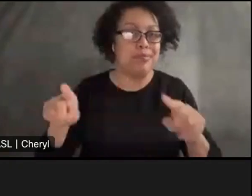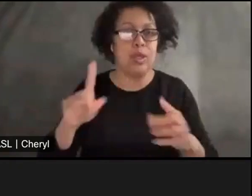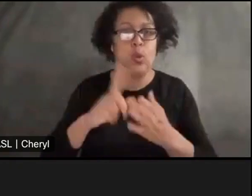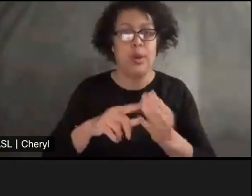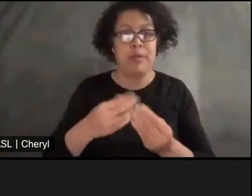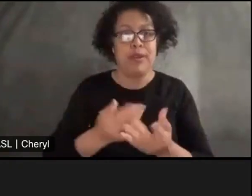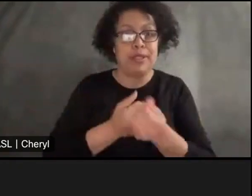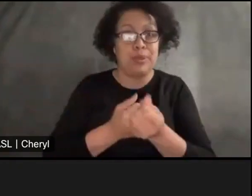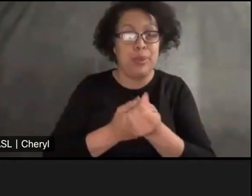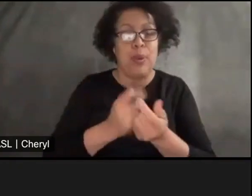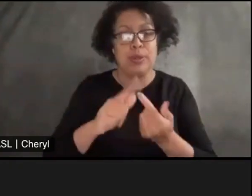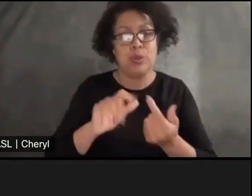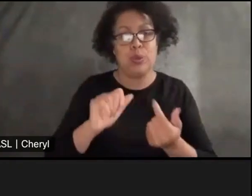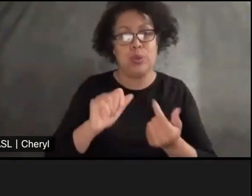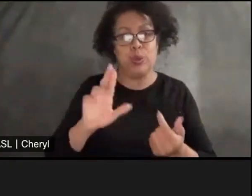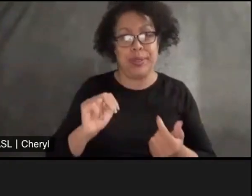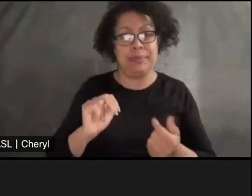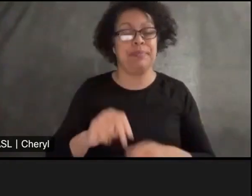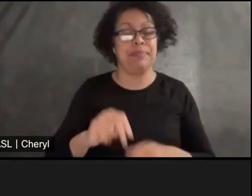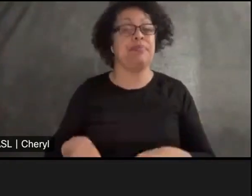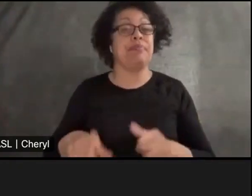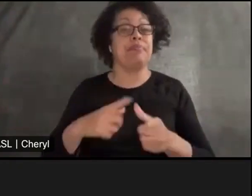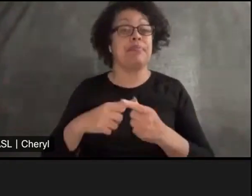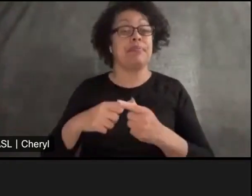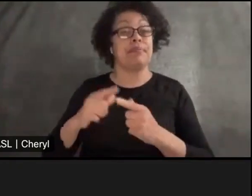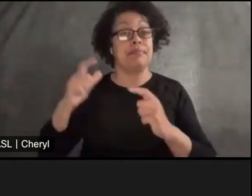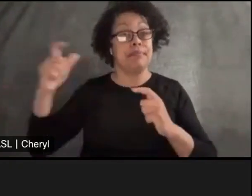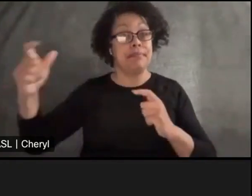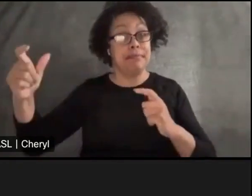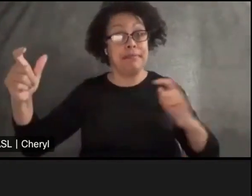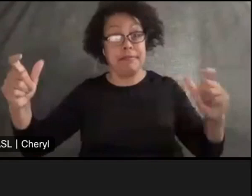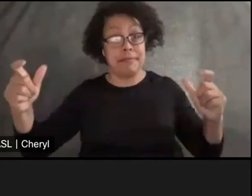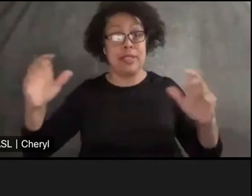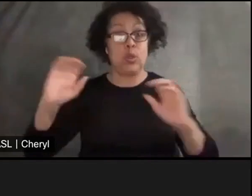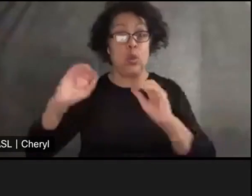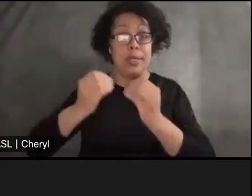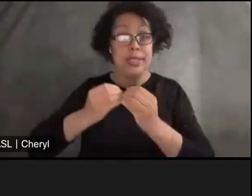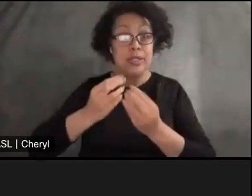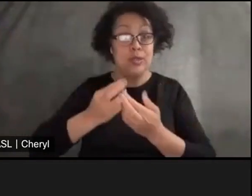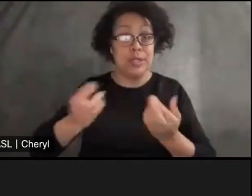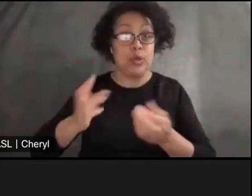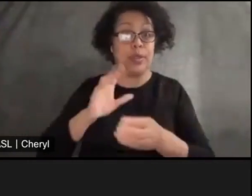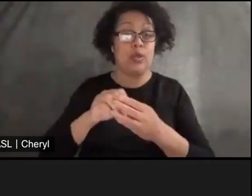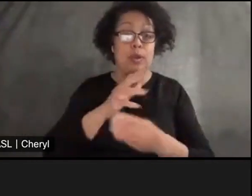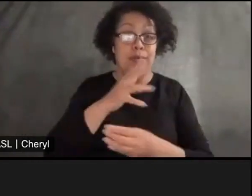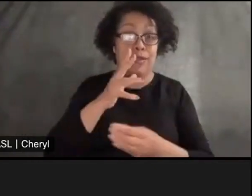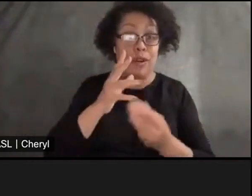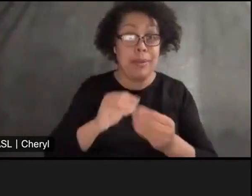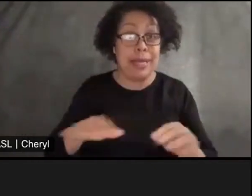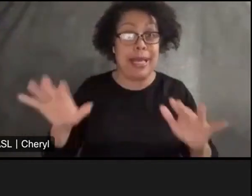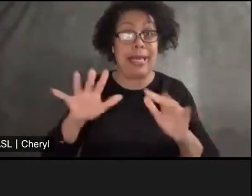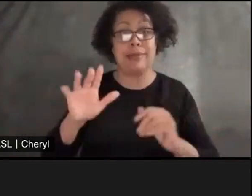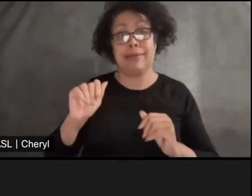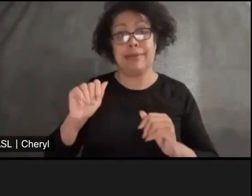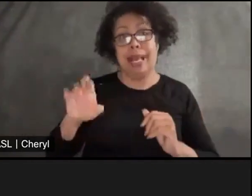corn. And the organizational resources that I included was farmland, acres,